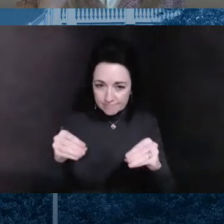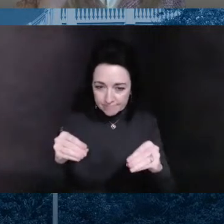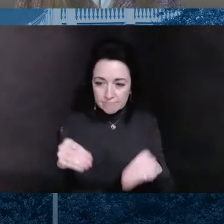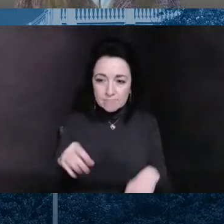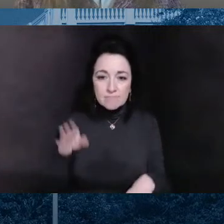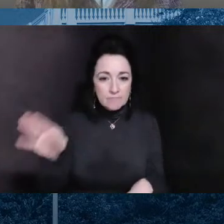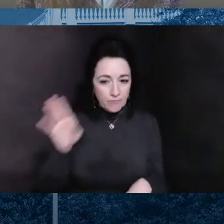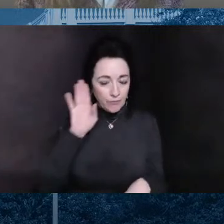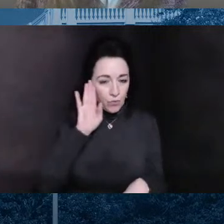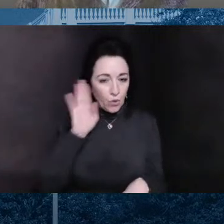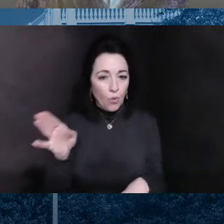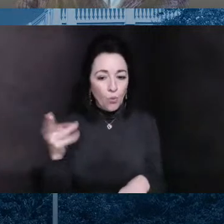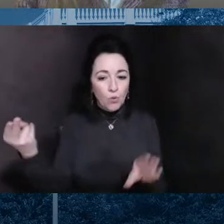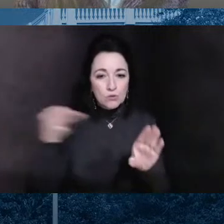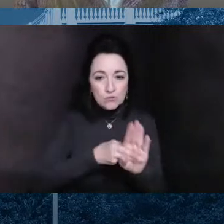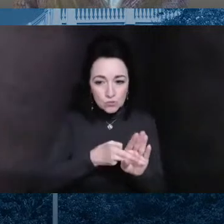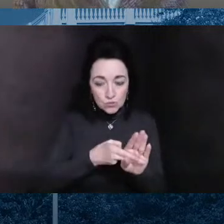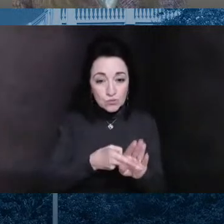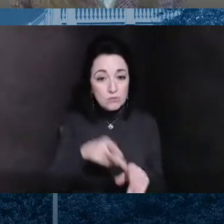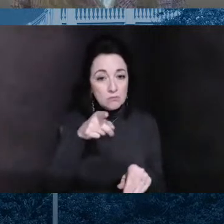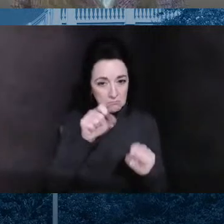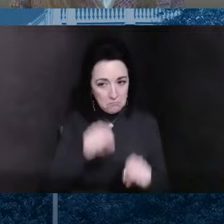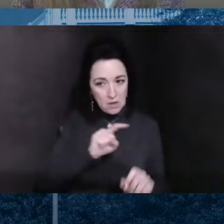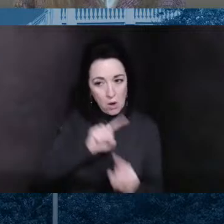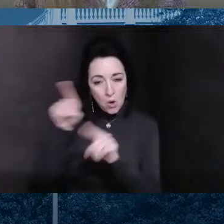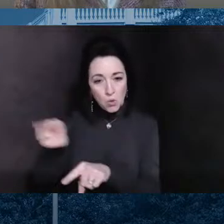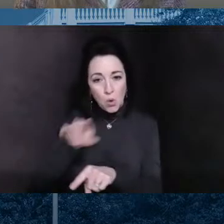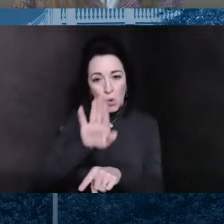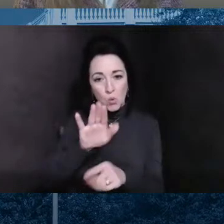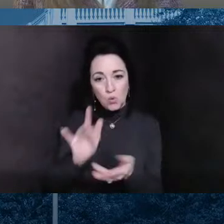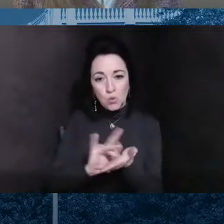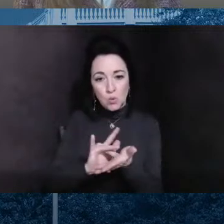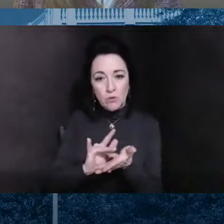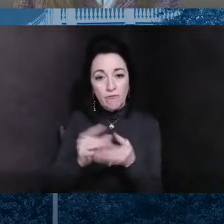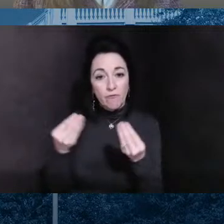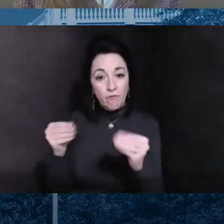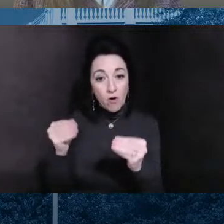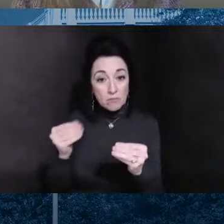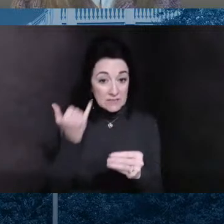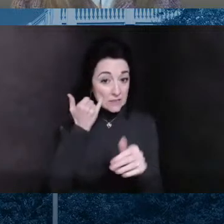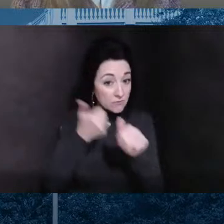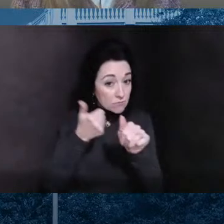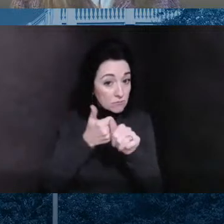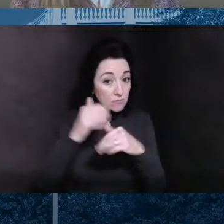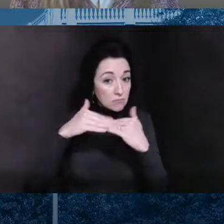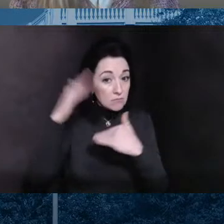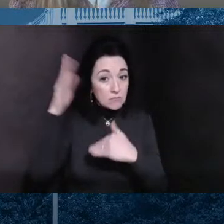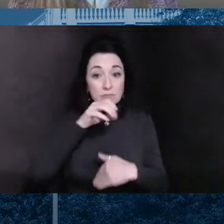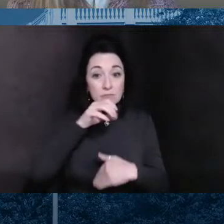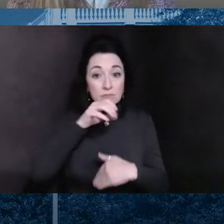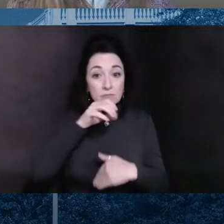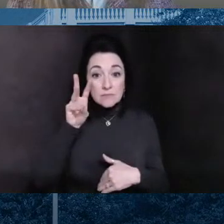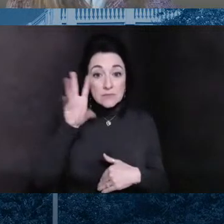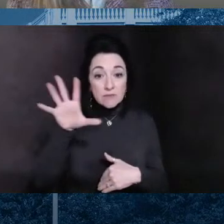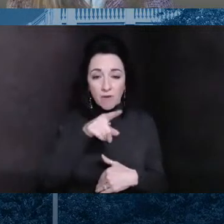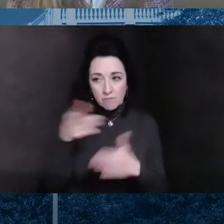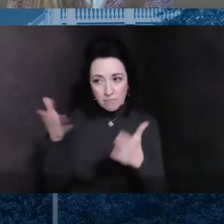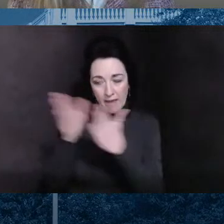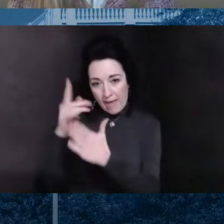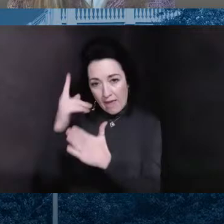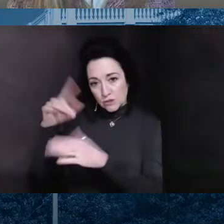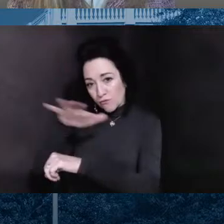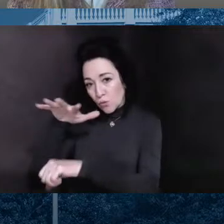to your pharmacy if you're 65 and older to see if you can get an appointment there for a vaccine with primary